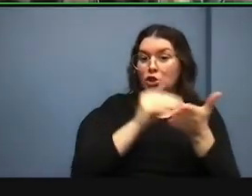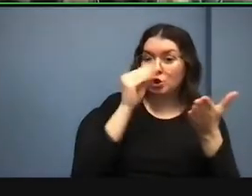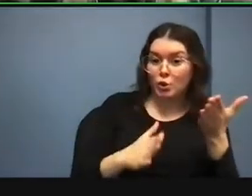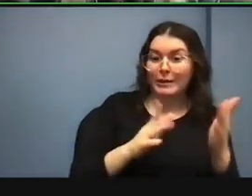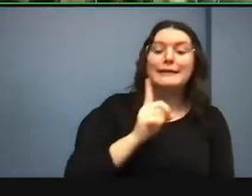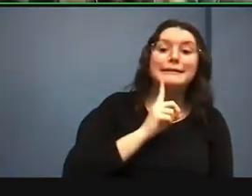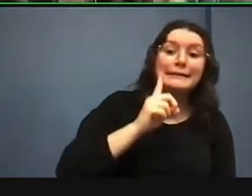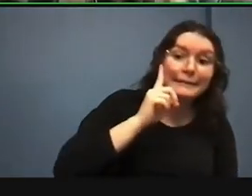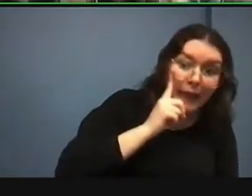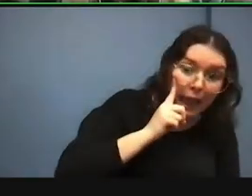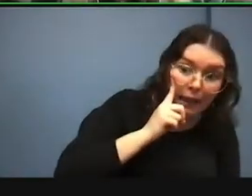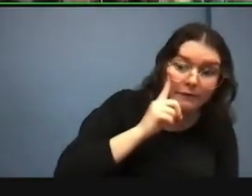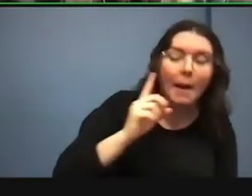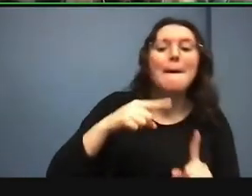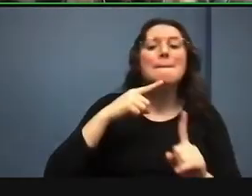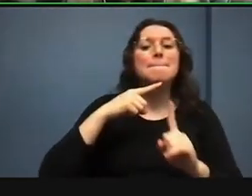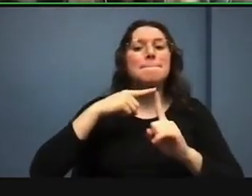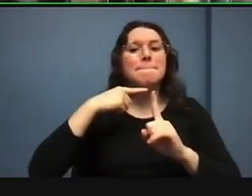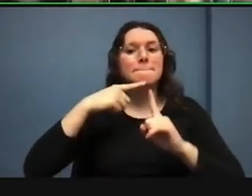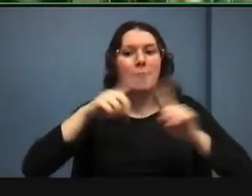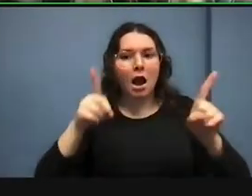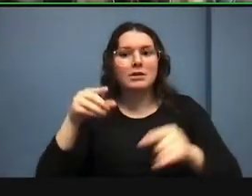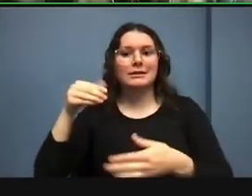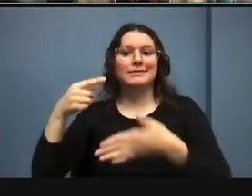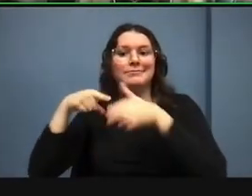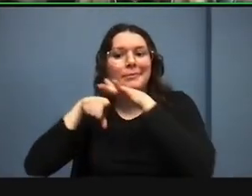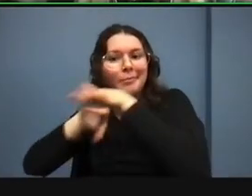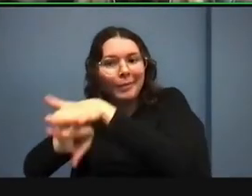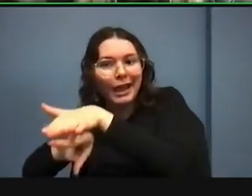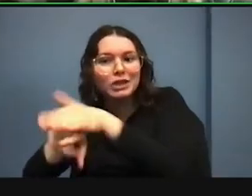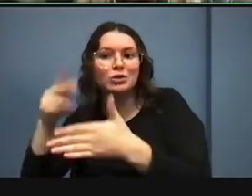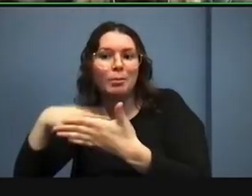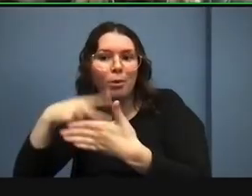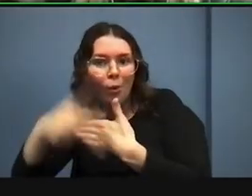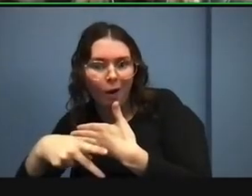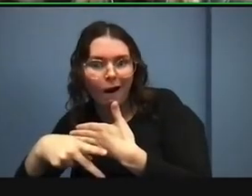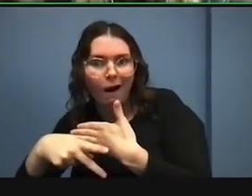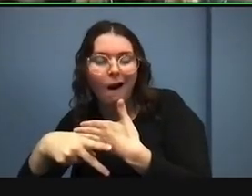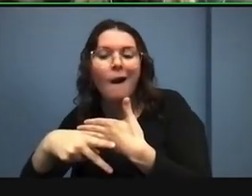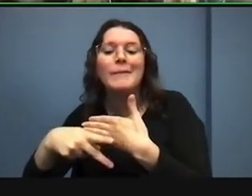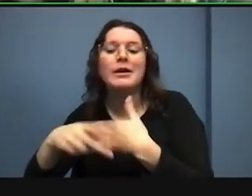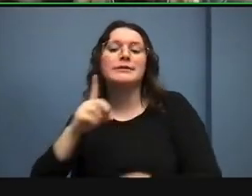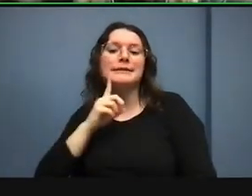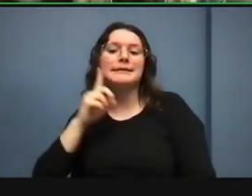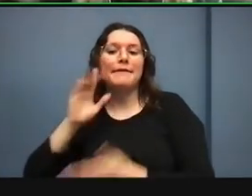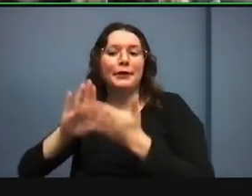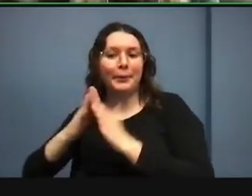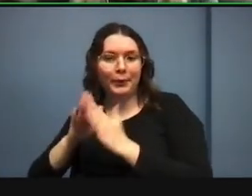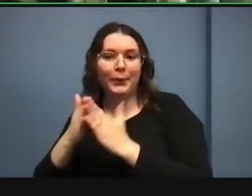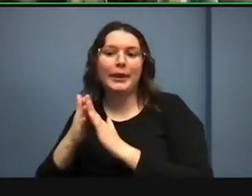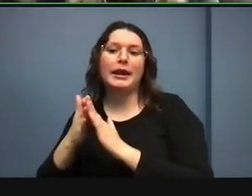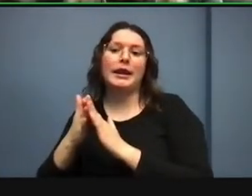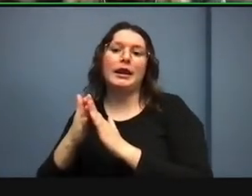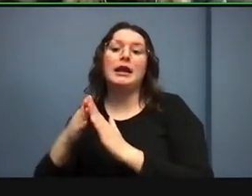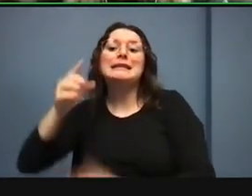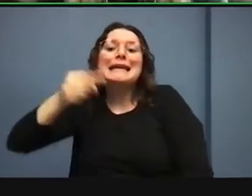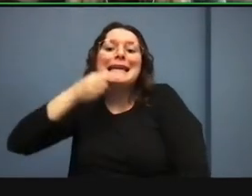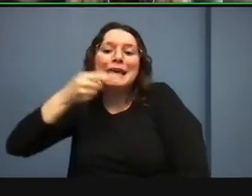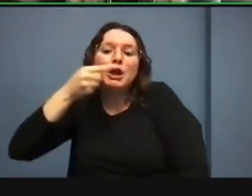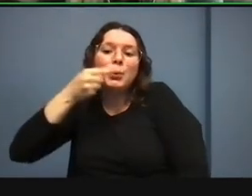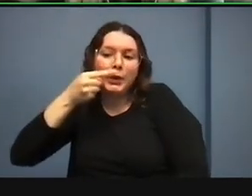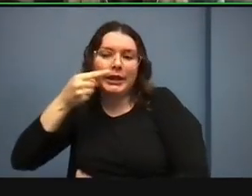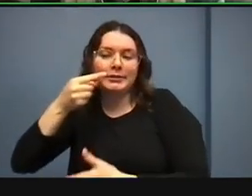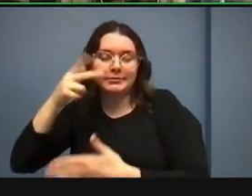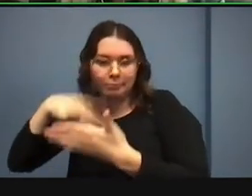deaf, but who is in a mainstream program. Mainstream is in the deaf community considered a hearing